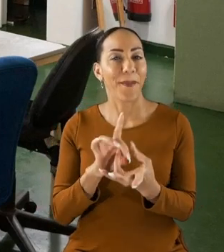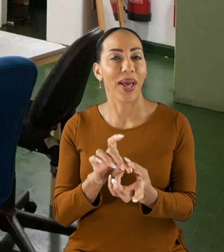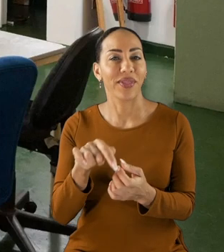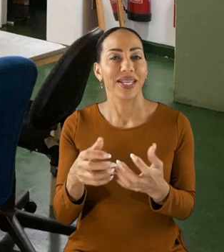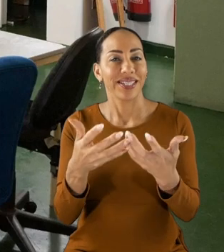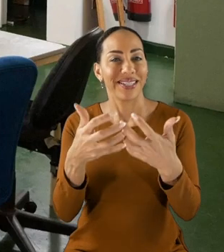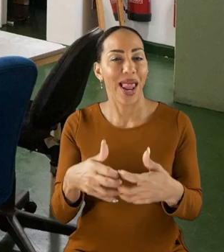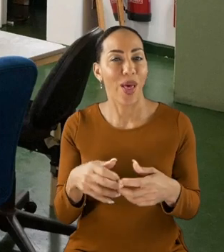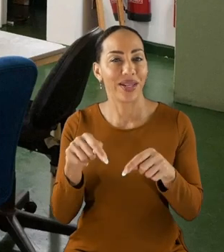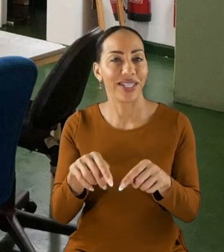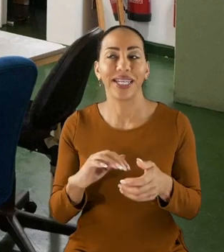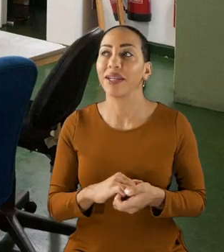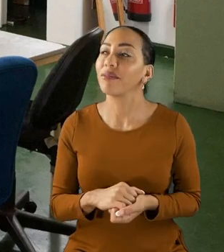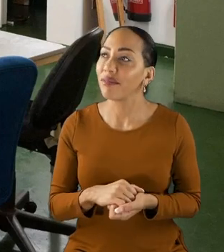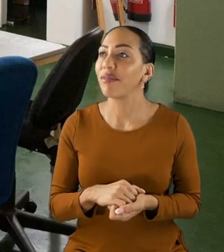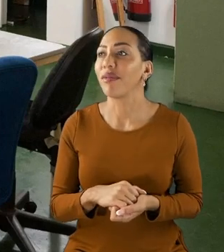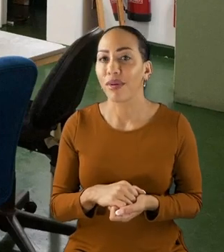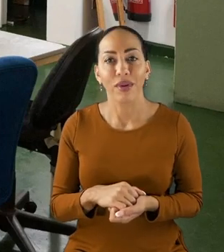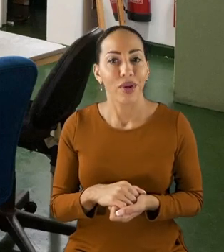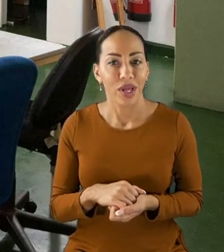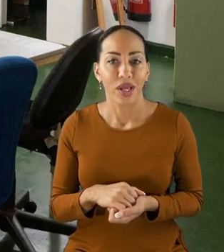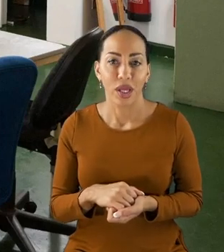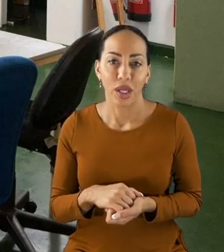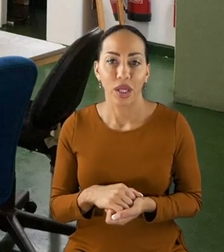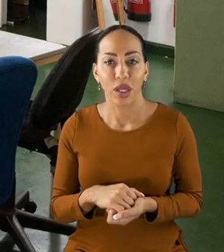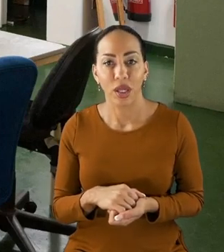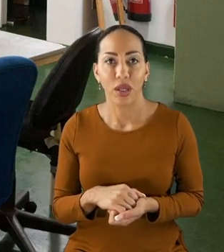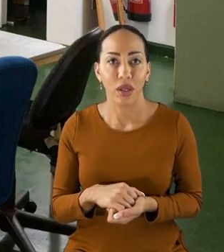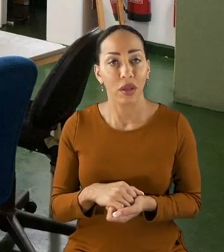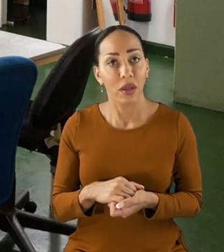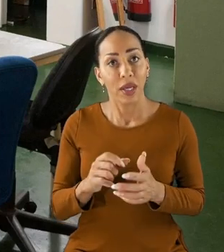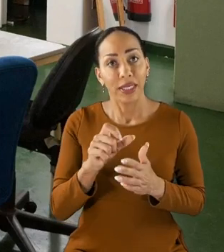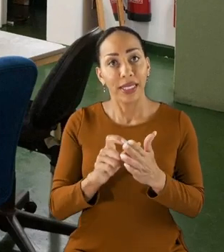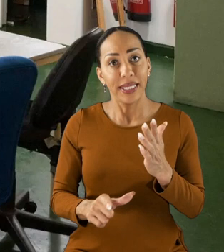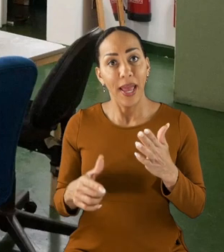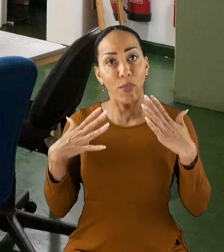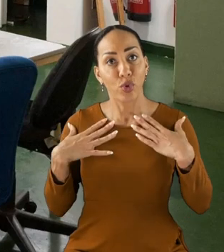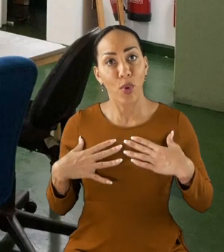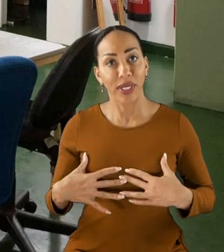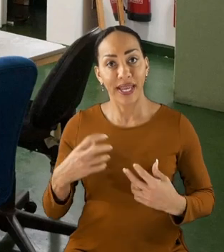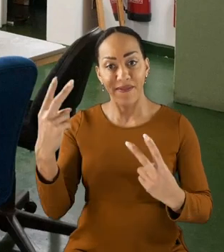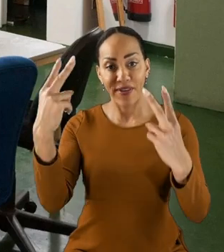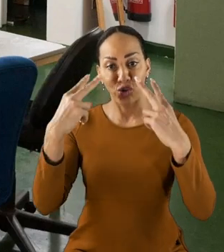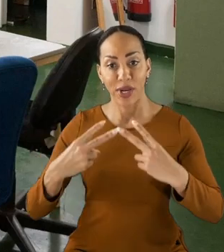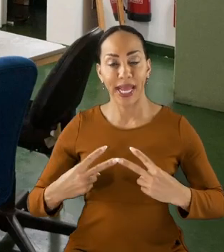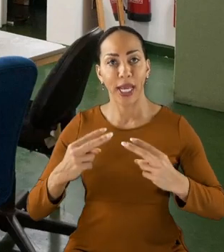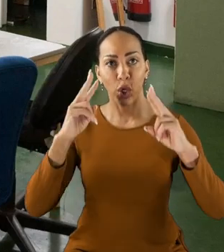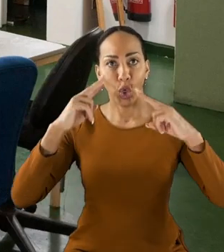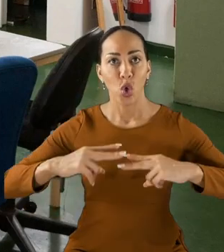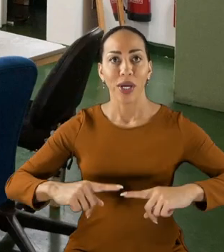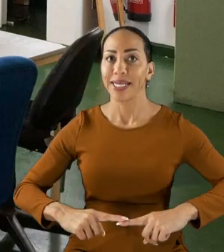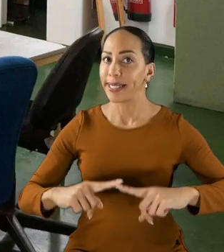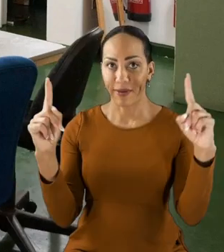then is going to be the ways in which it can change the disabled body visually,